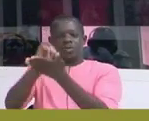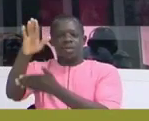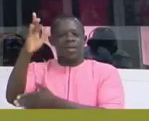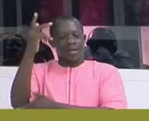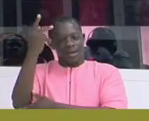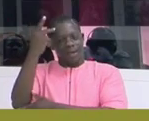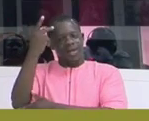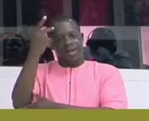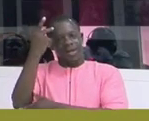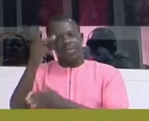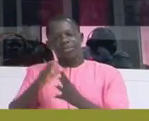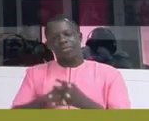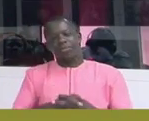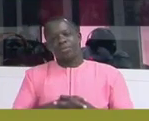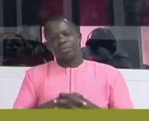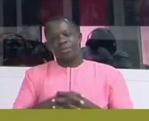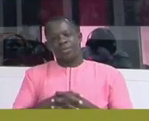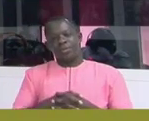And you